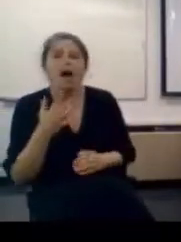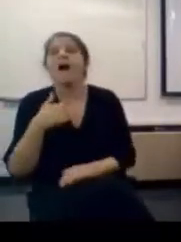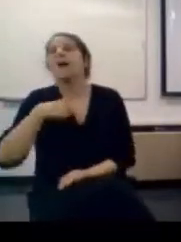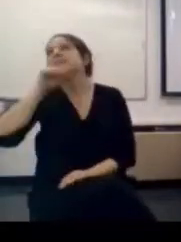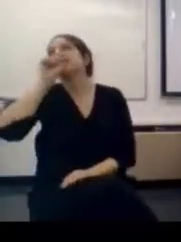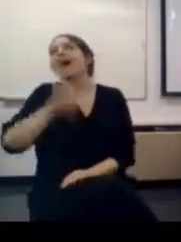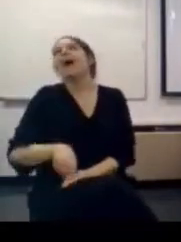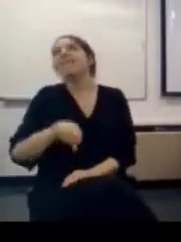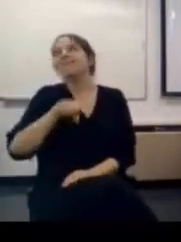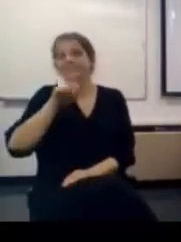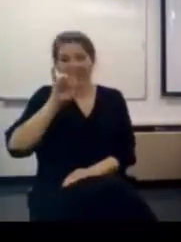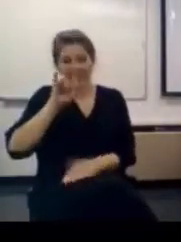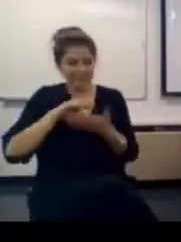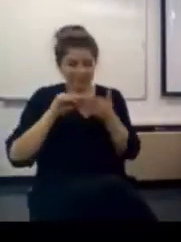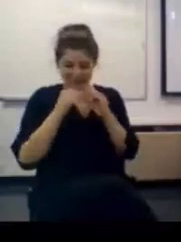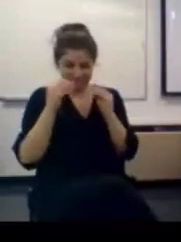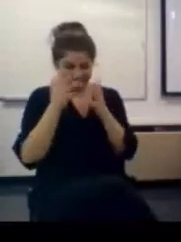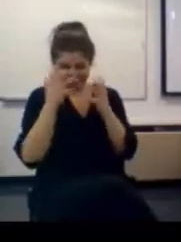that.